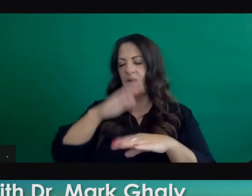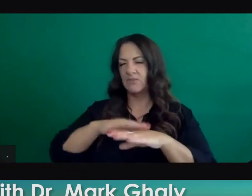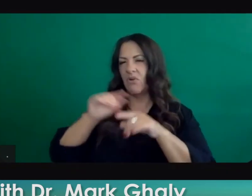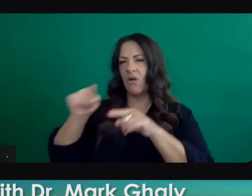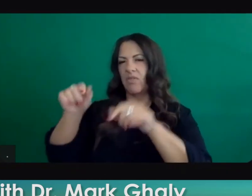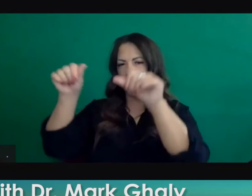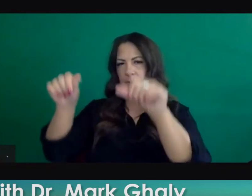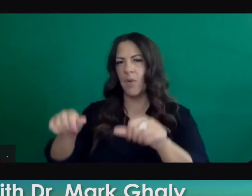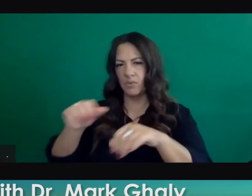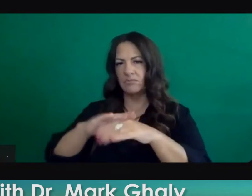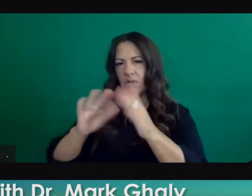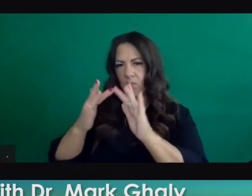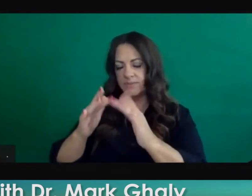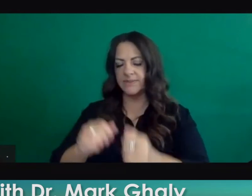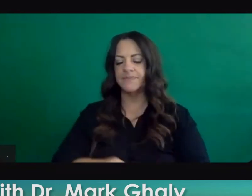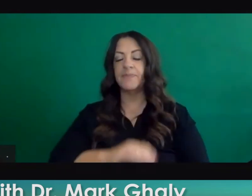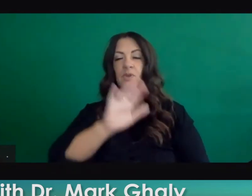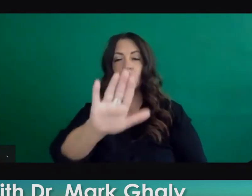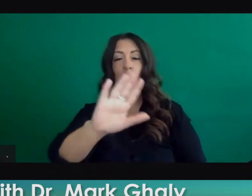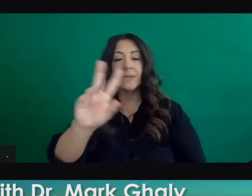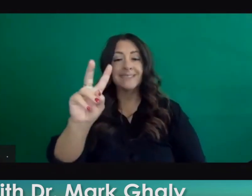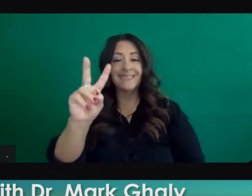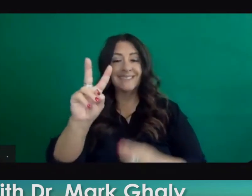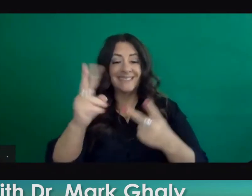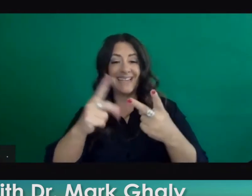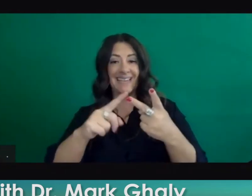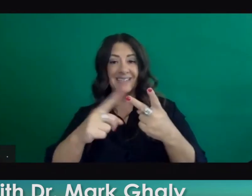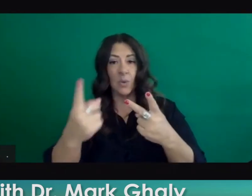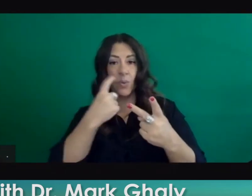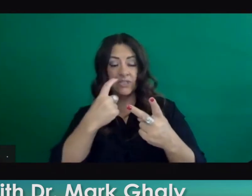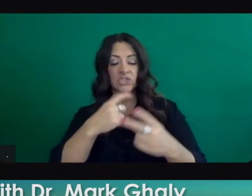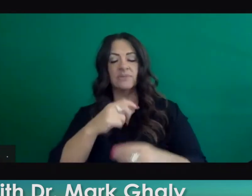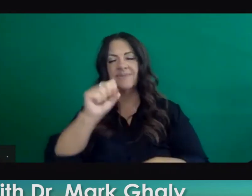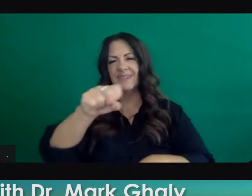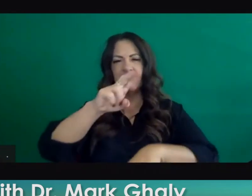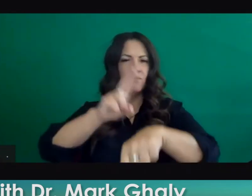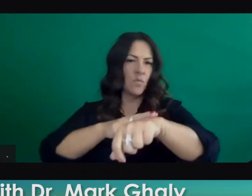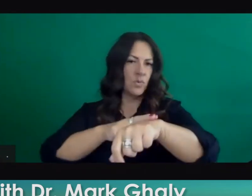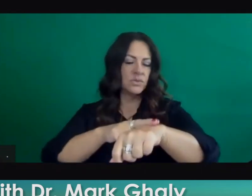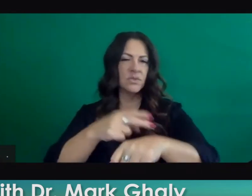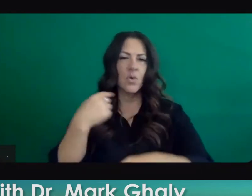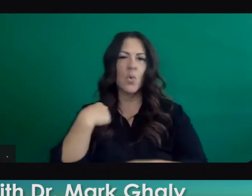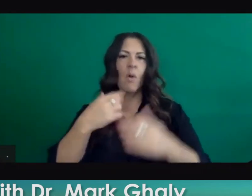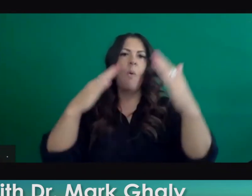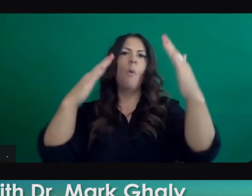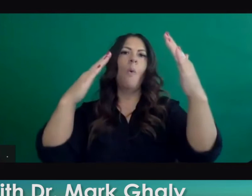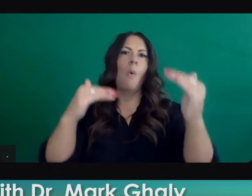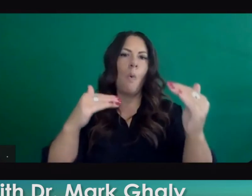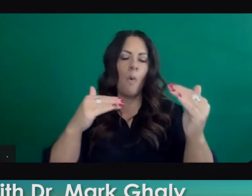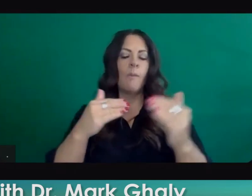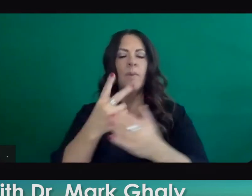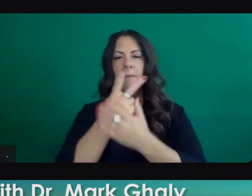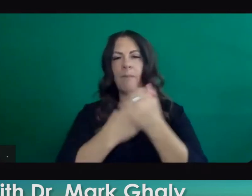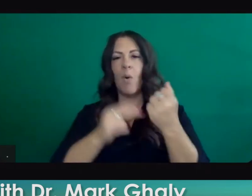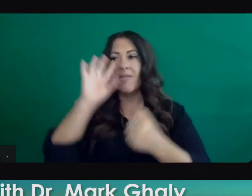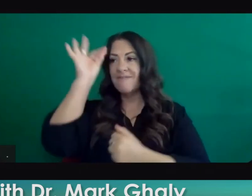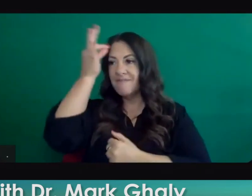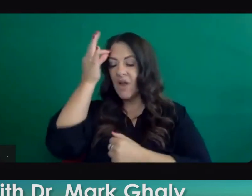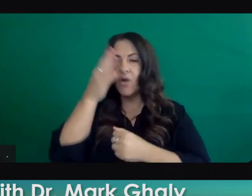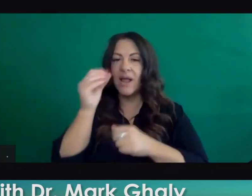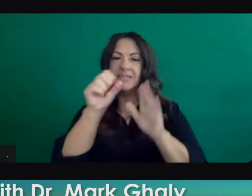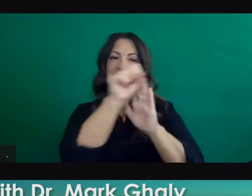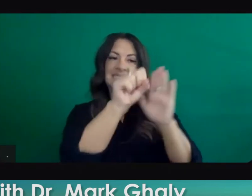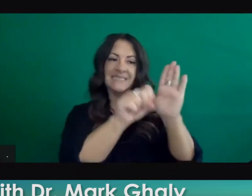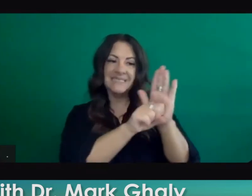In regards to the second question you have, of course, we hope that both federal, state, and